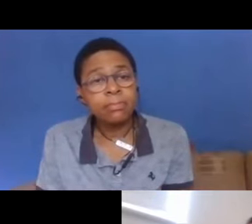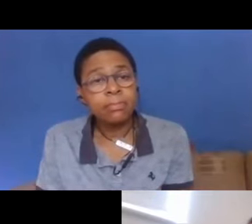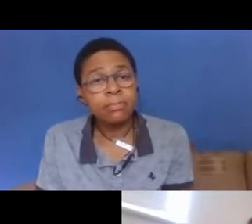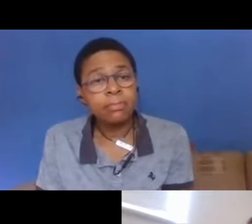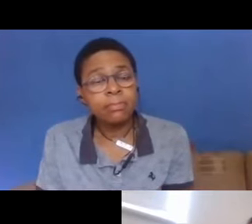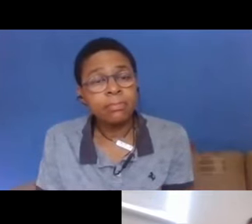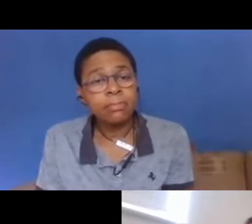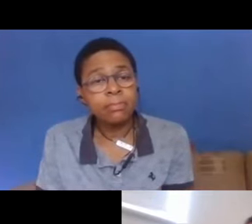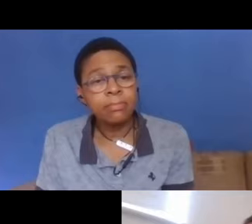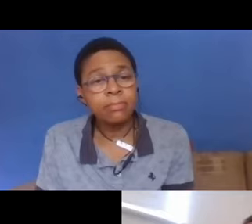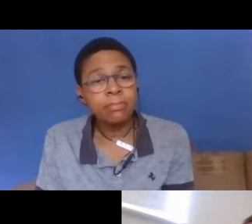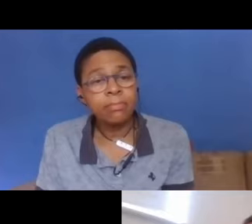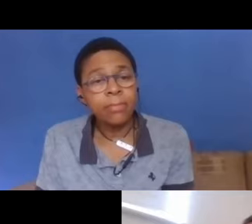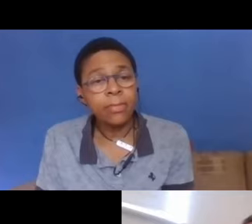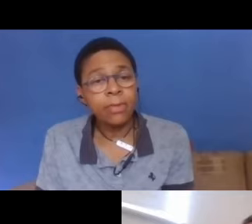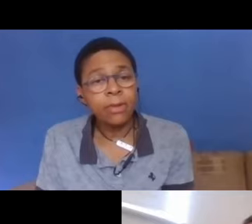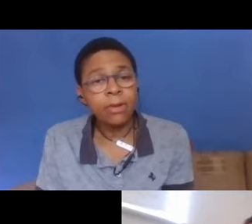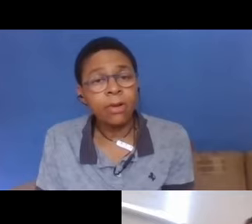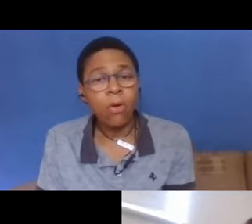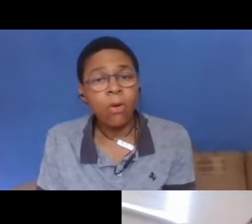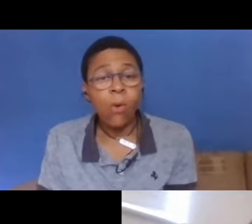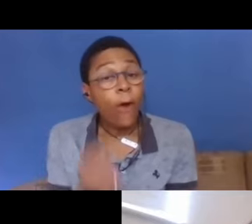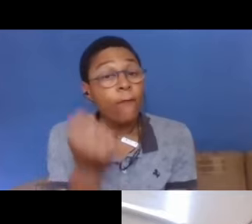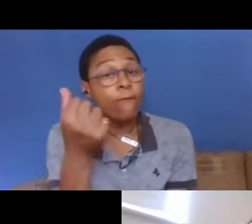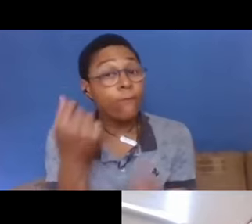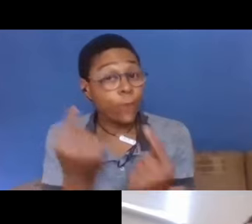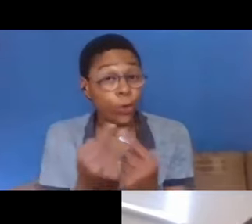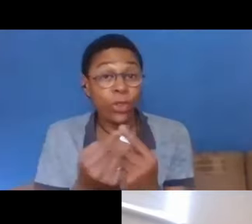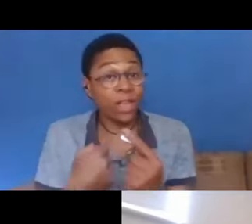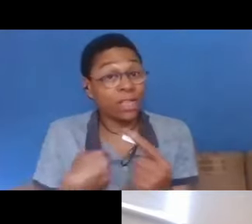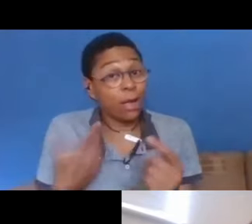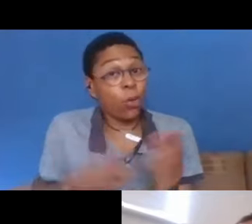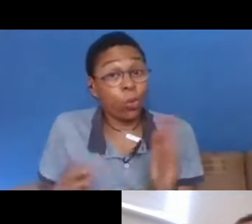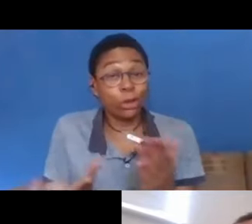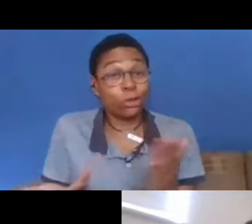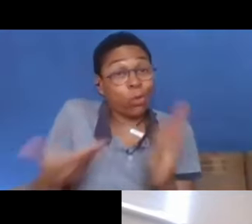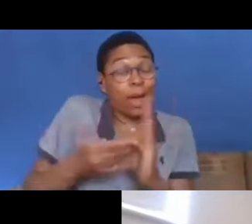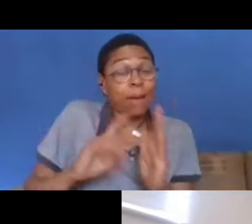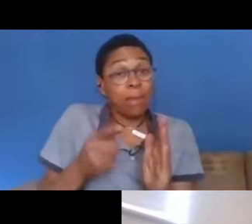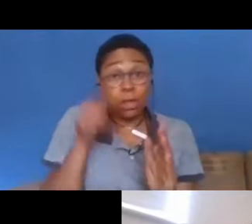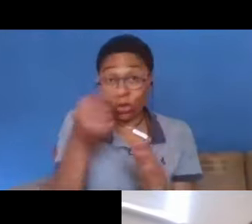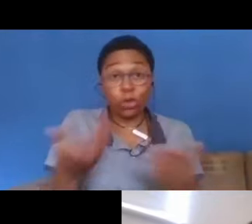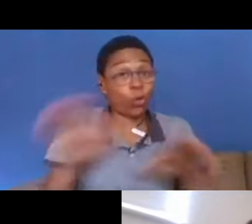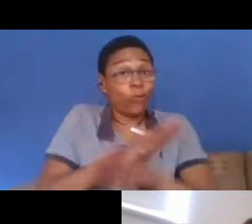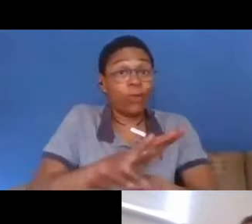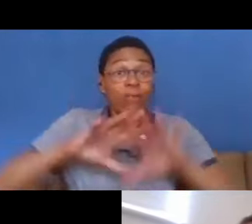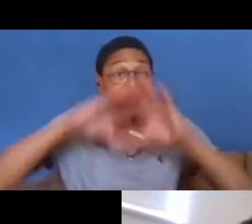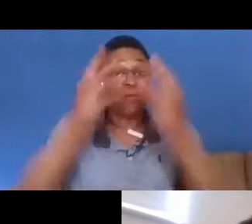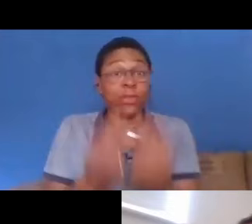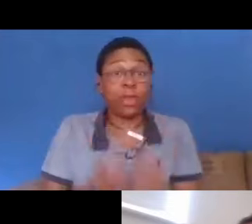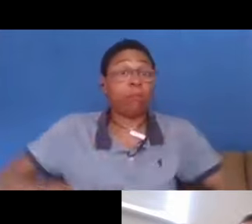Well, there was quite a few things I was going to add, but you've covered it all, so you've done it. Well done.